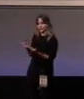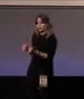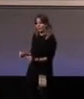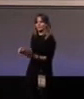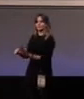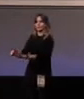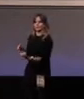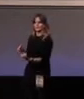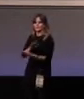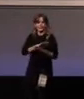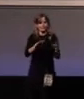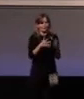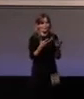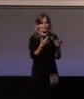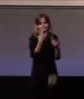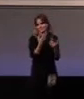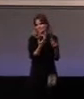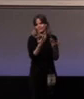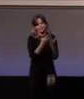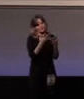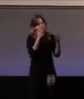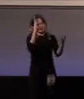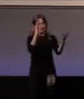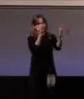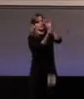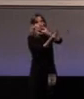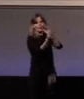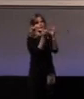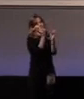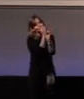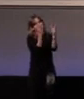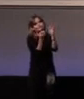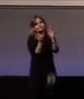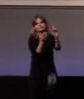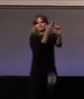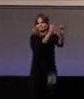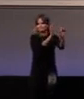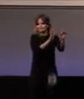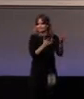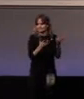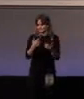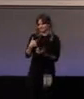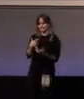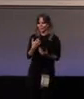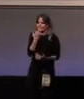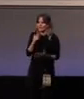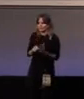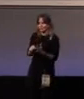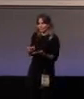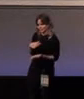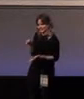and not om de beestjes of abstracte tobias doe het doe het be realized i have enough probleem